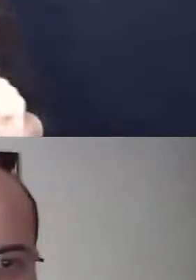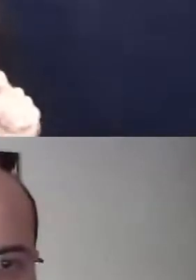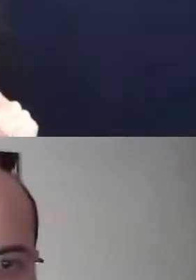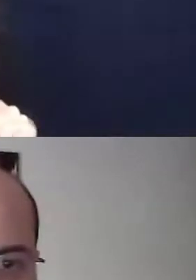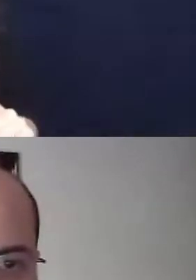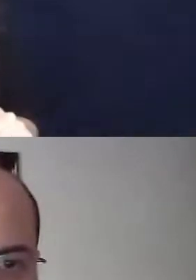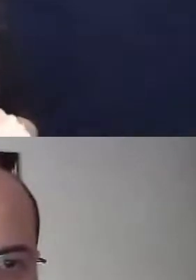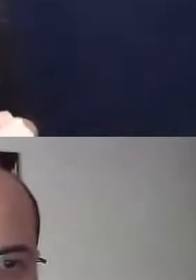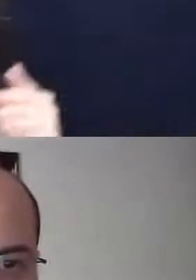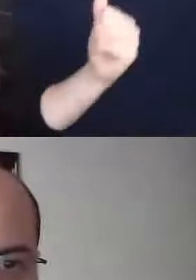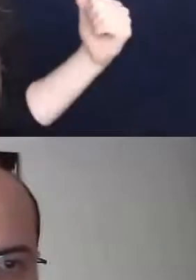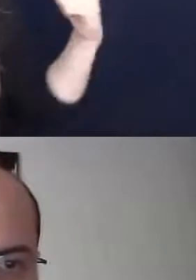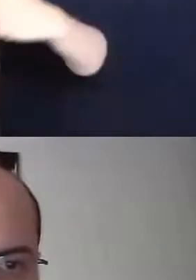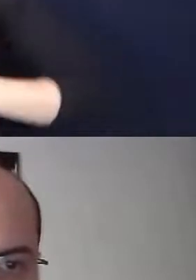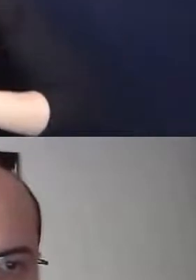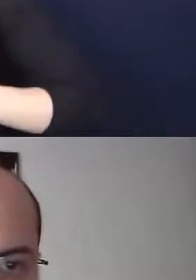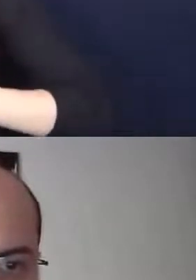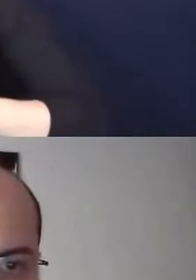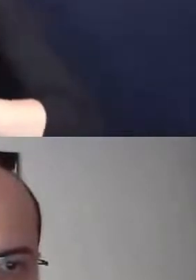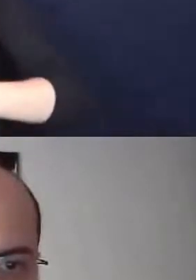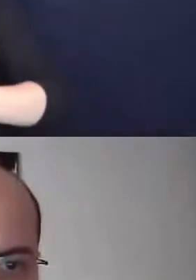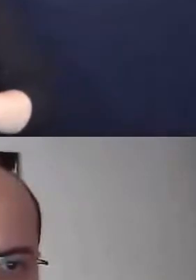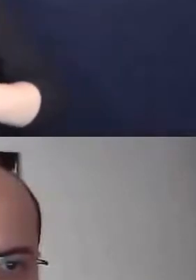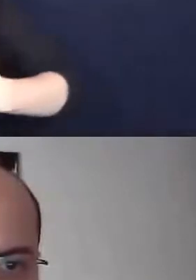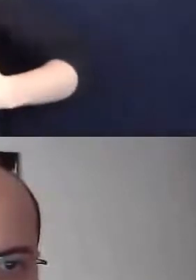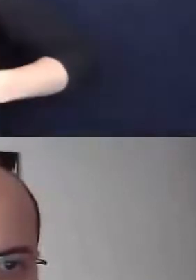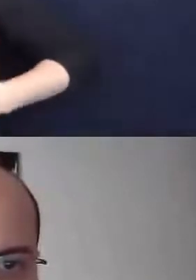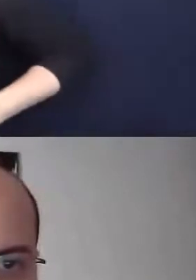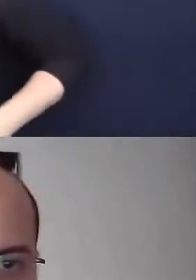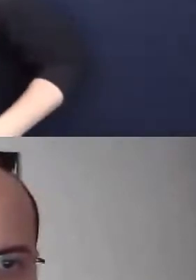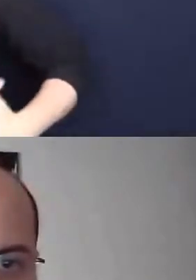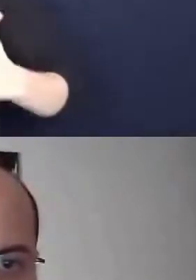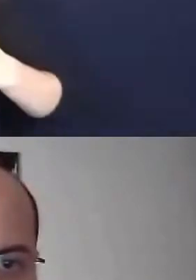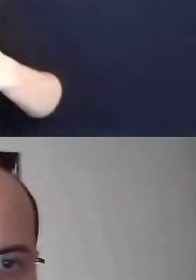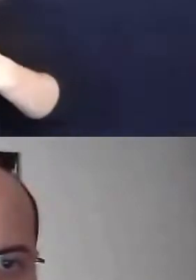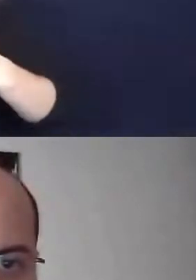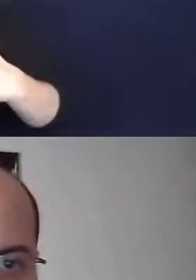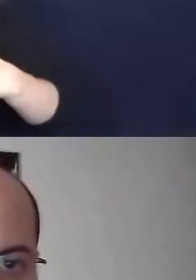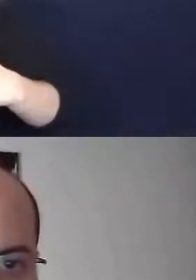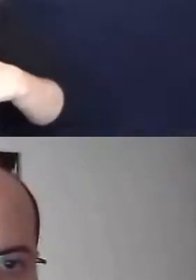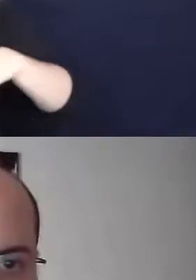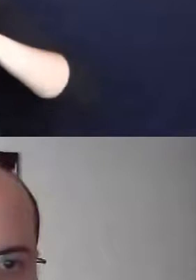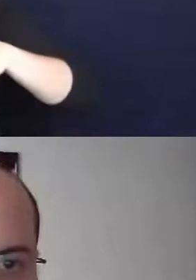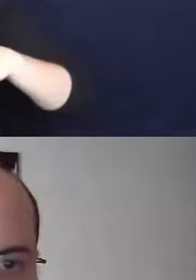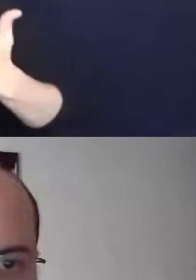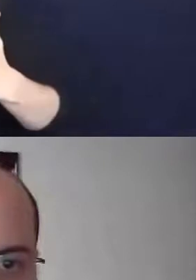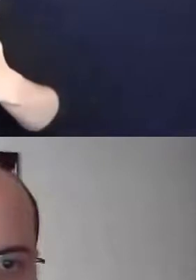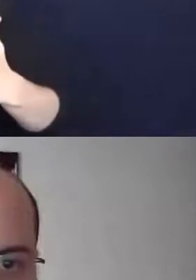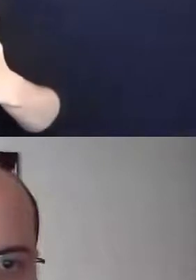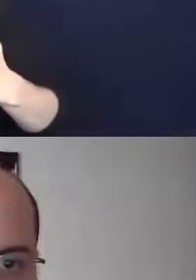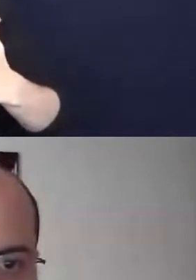comfort, but in terms of how well the sensors work, because your depth camera that we're relying strongly